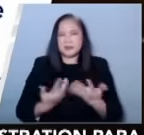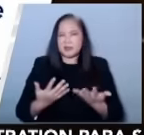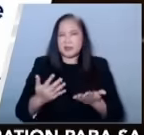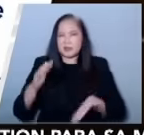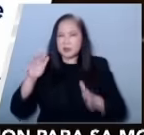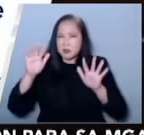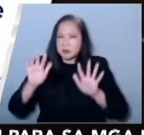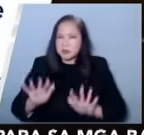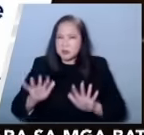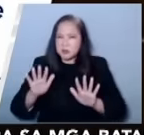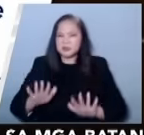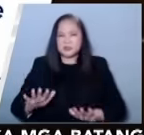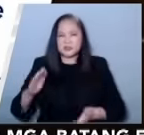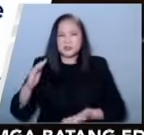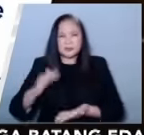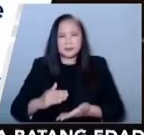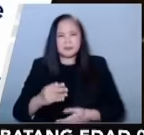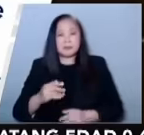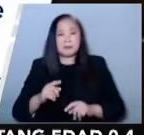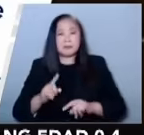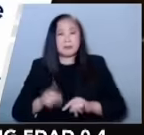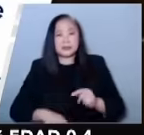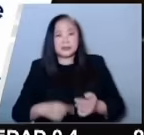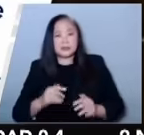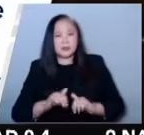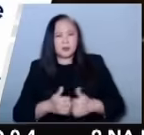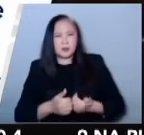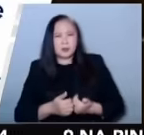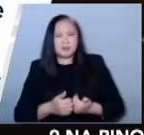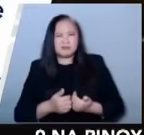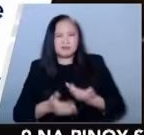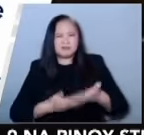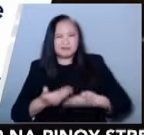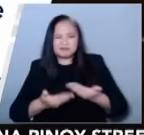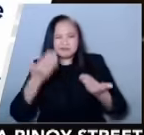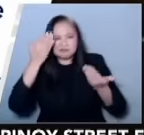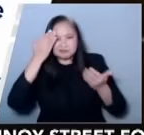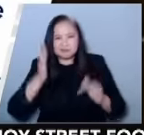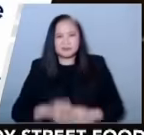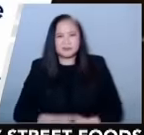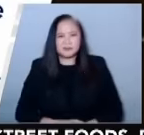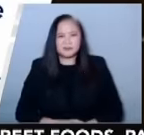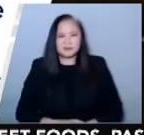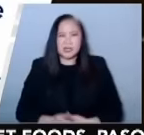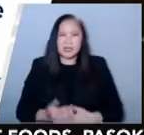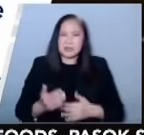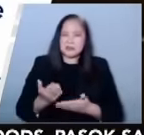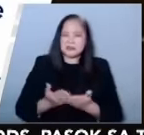toned down. I can't see how we're going to do it, but I think that